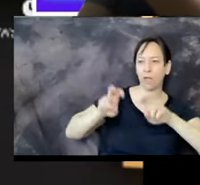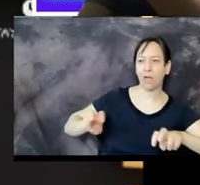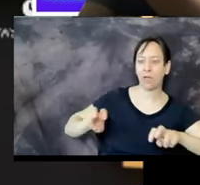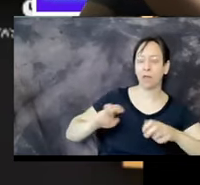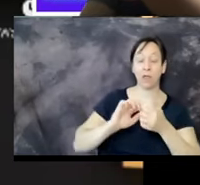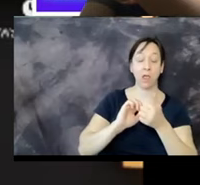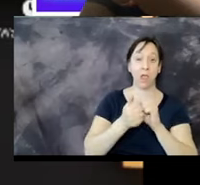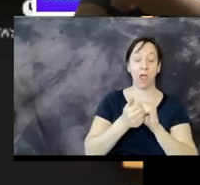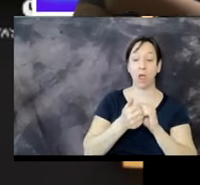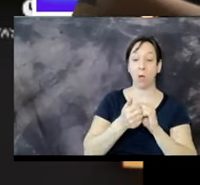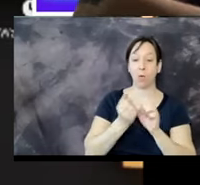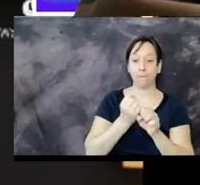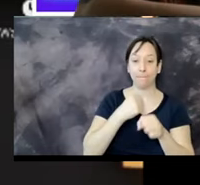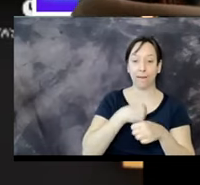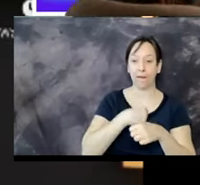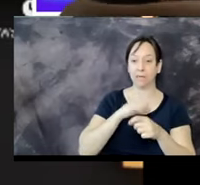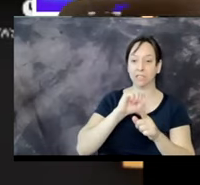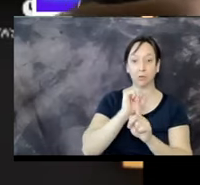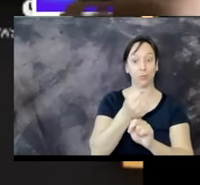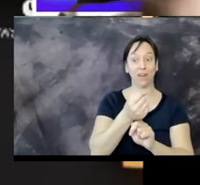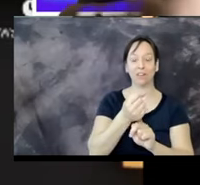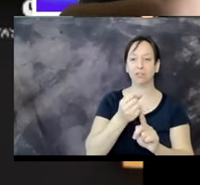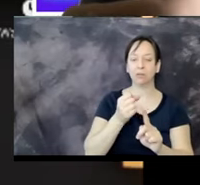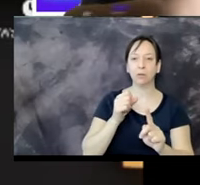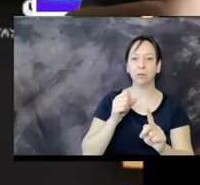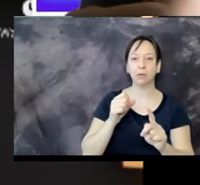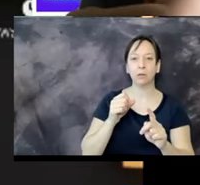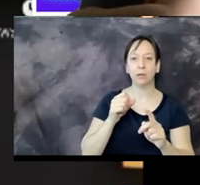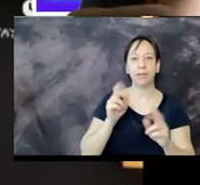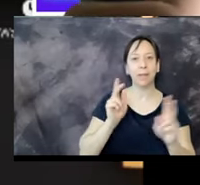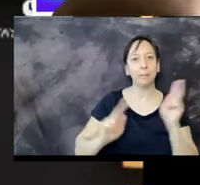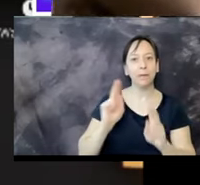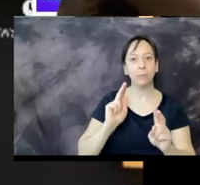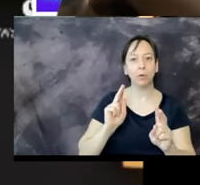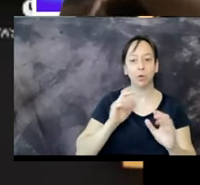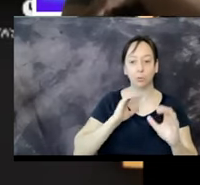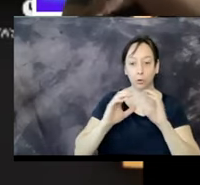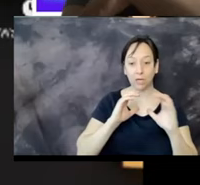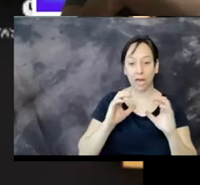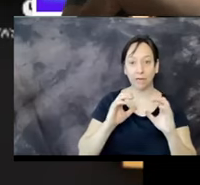create situations where everyone is equal and communicates as equals?